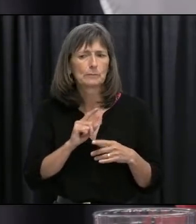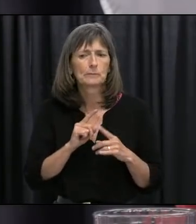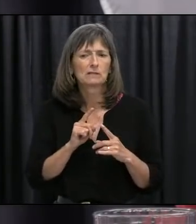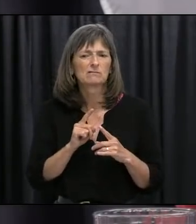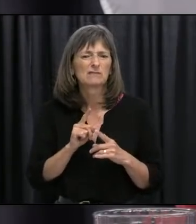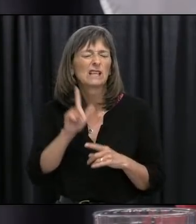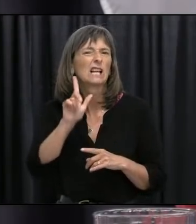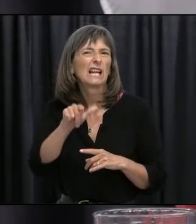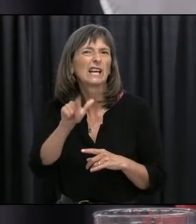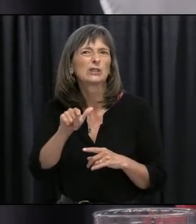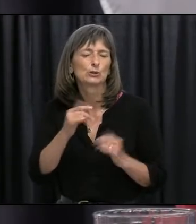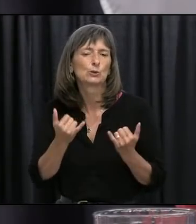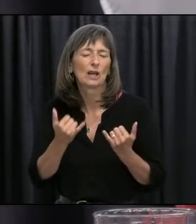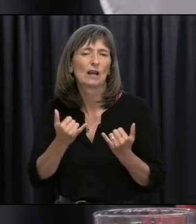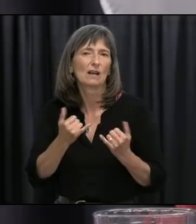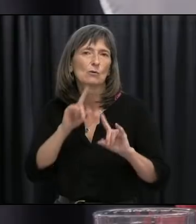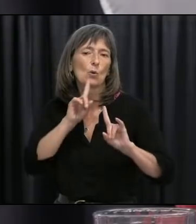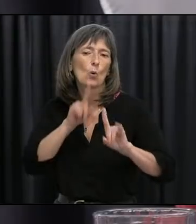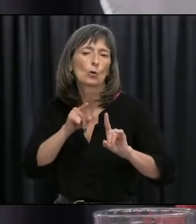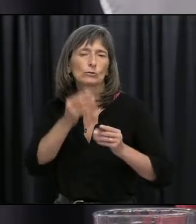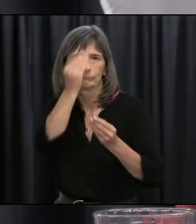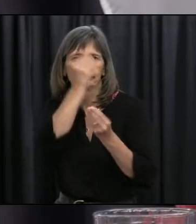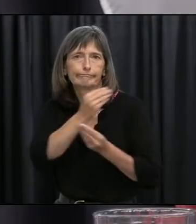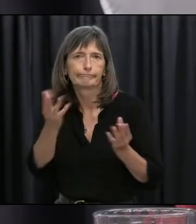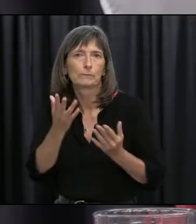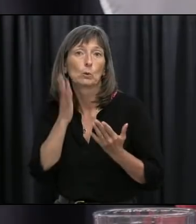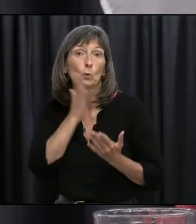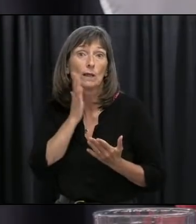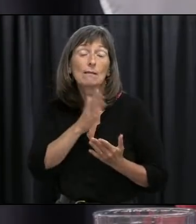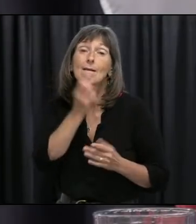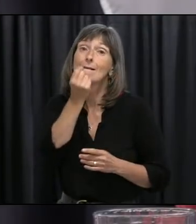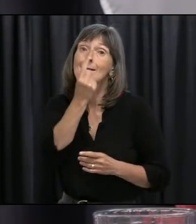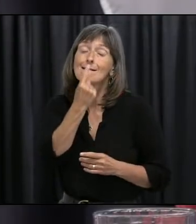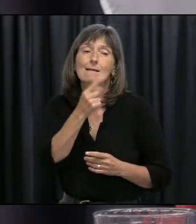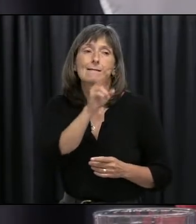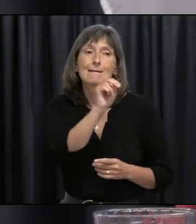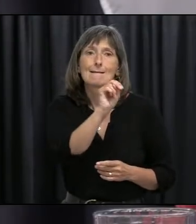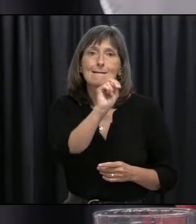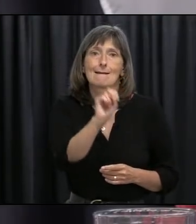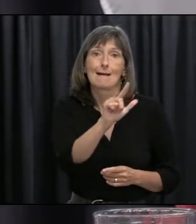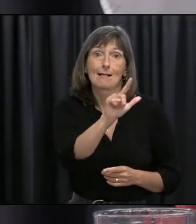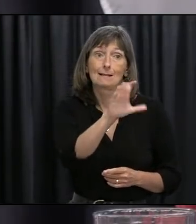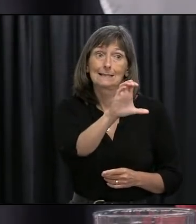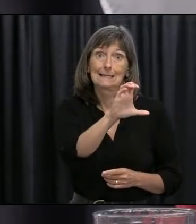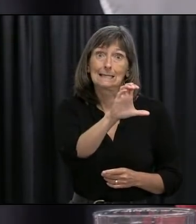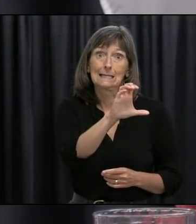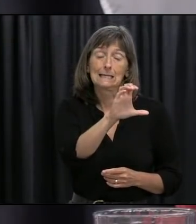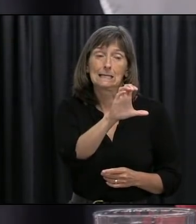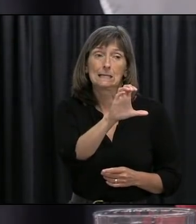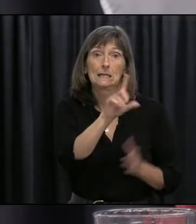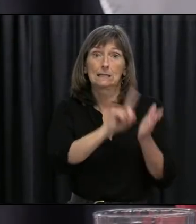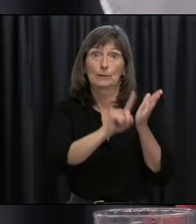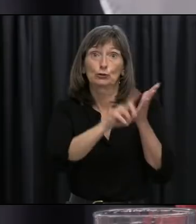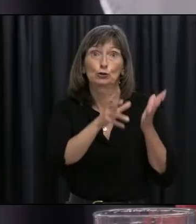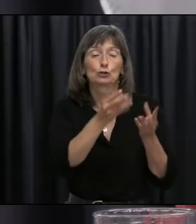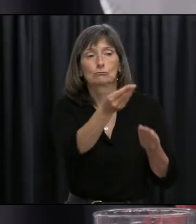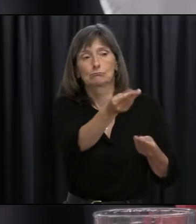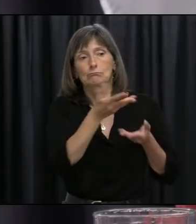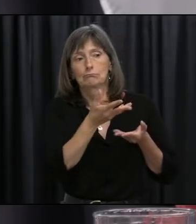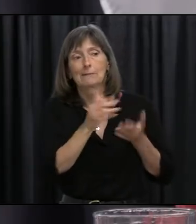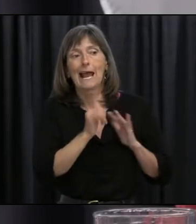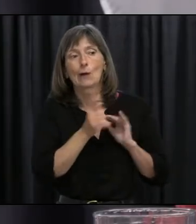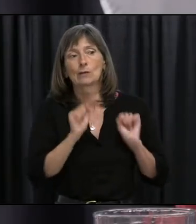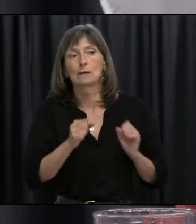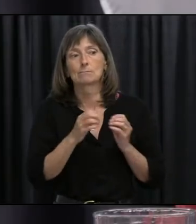when the order comes out later on today. It's on the advice of NLC inspectors to make it more inspector-friendly.